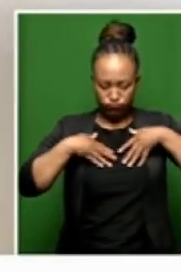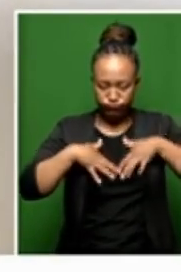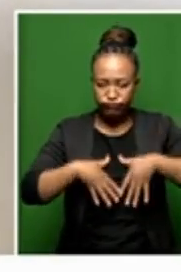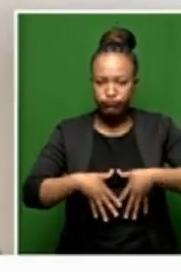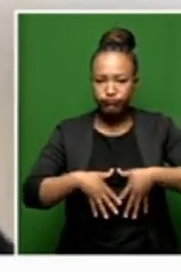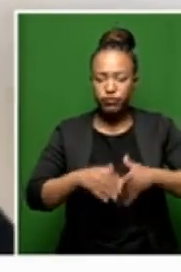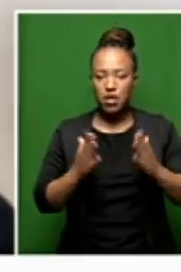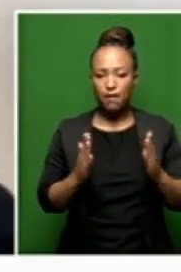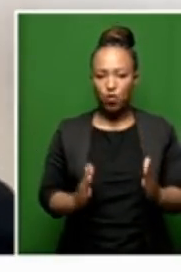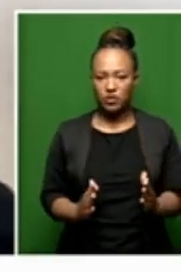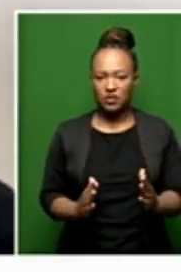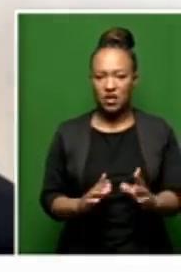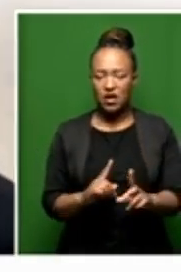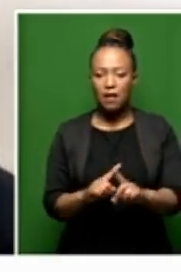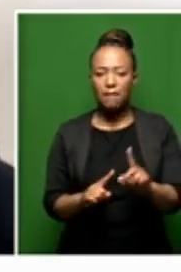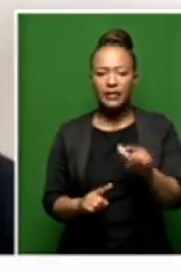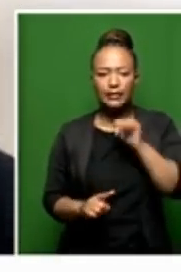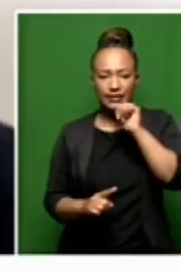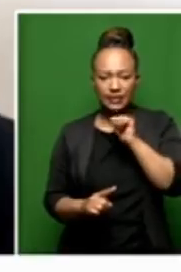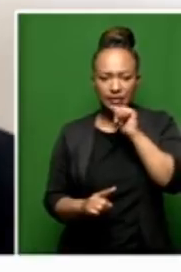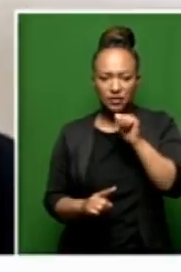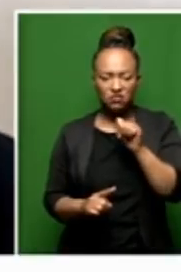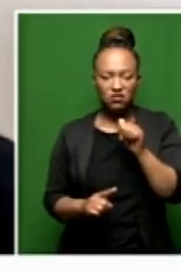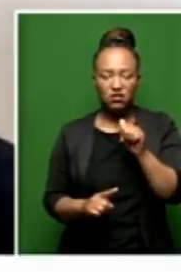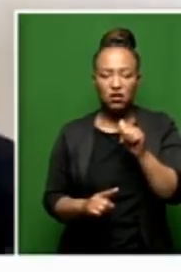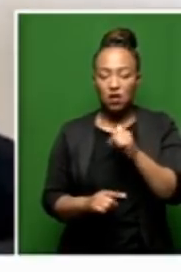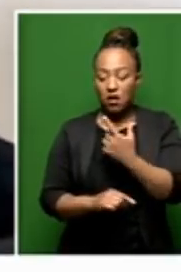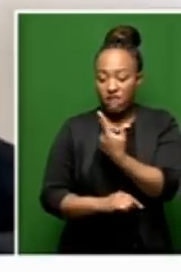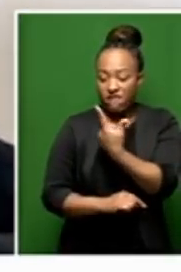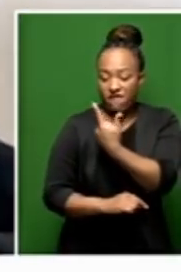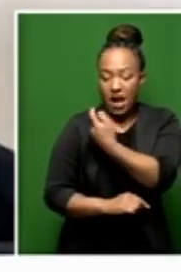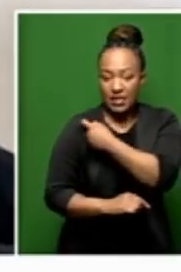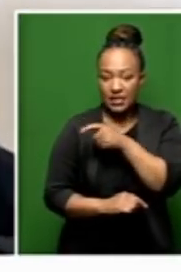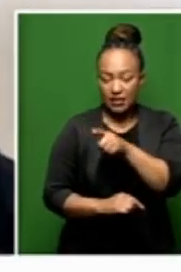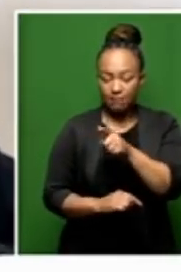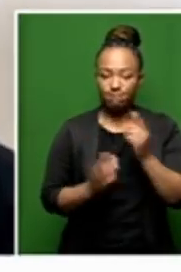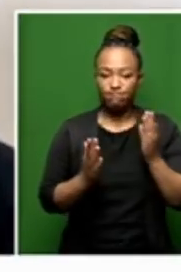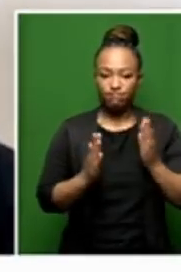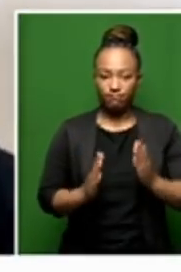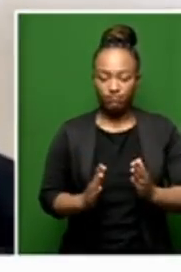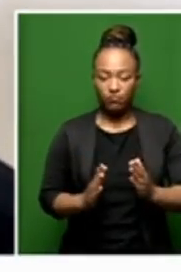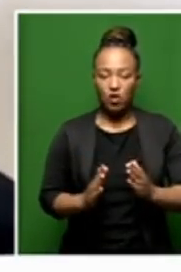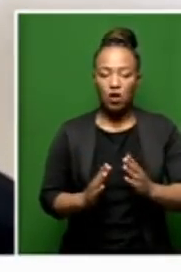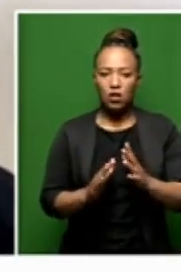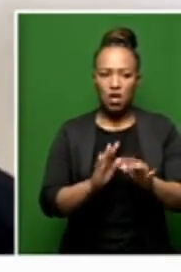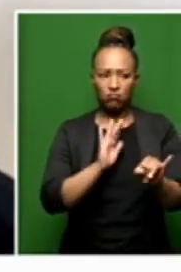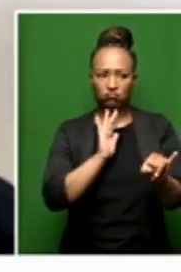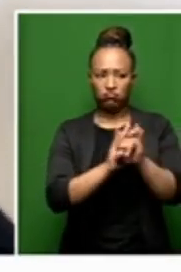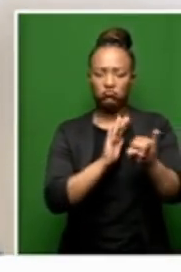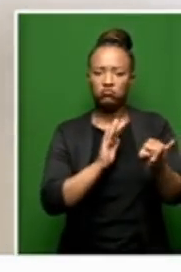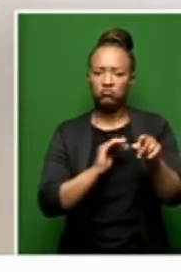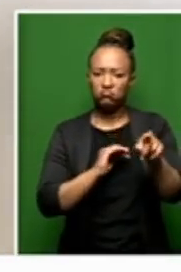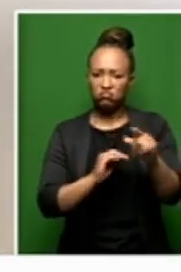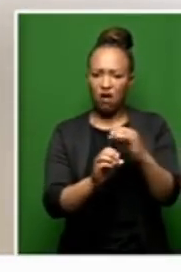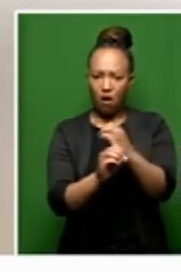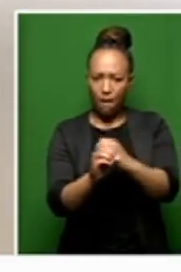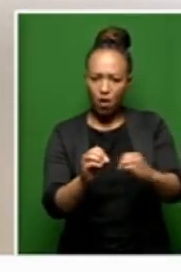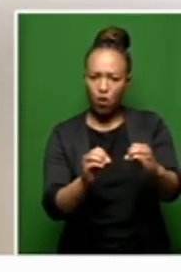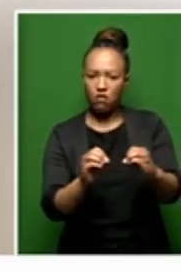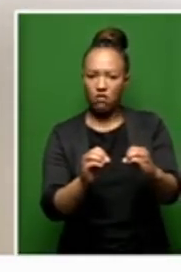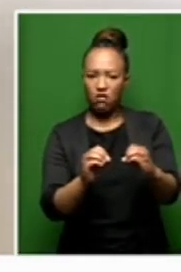for a while. But at one time, the vaccine immunity, which we call as T cell, recognizes this variant